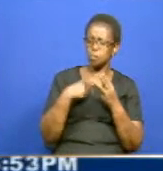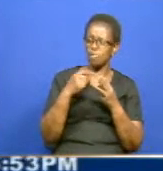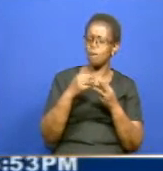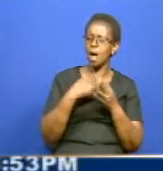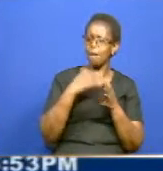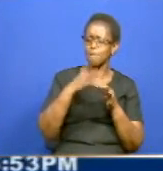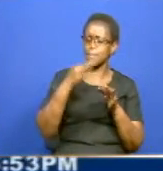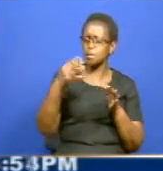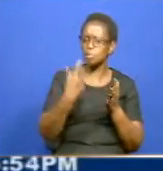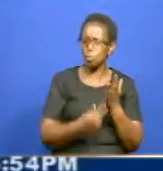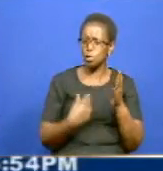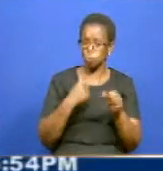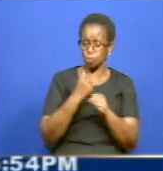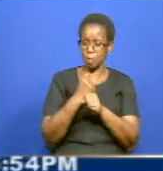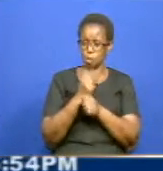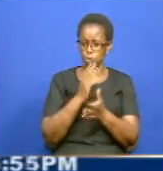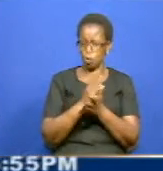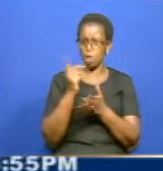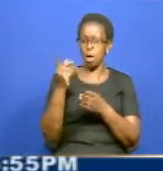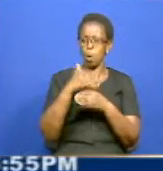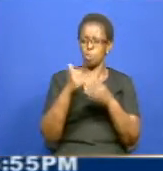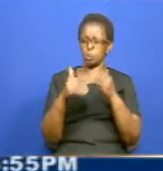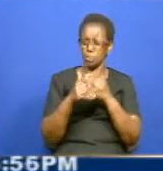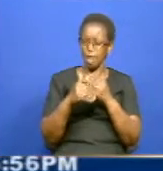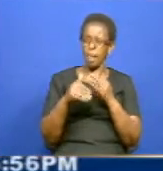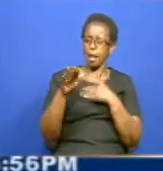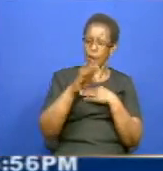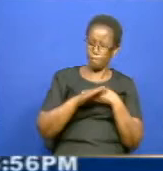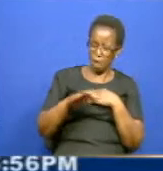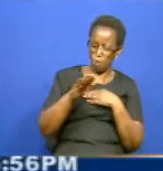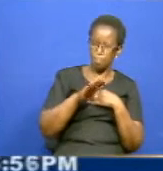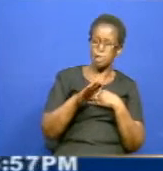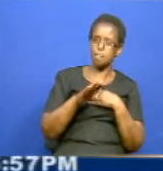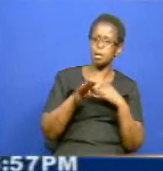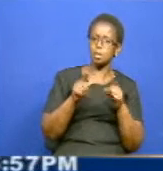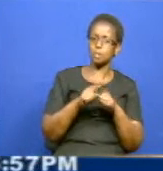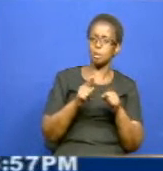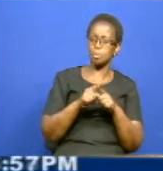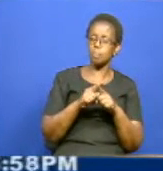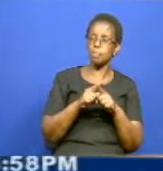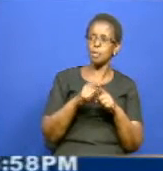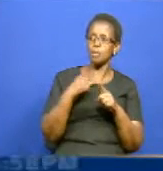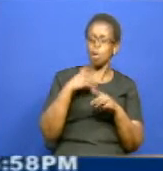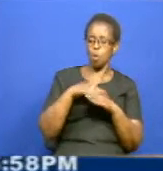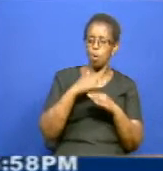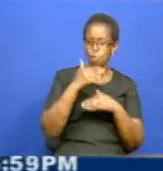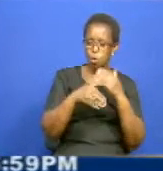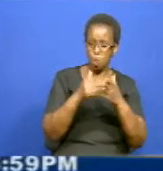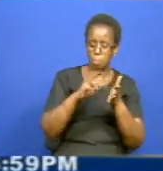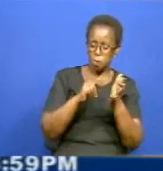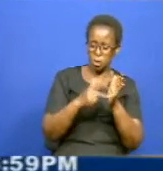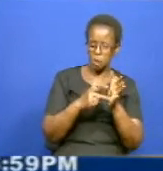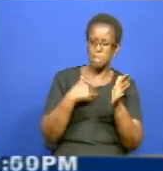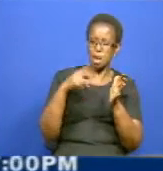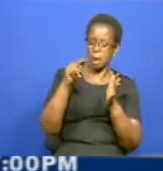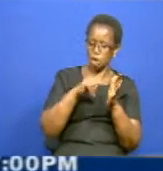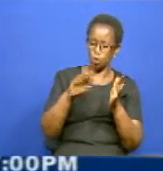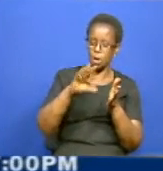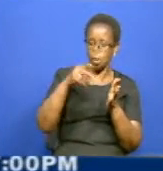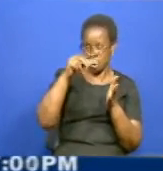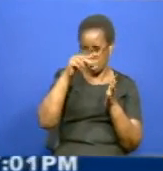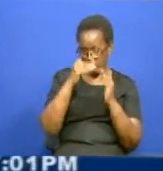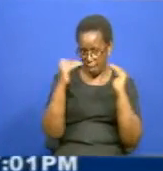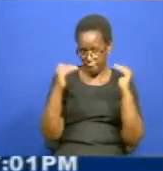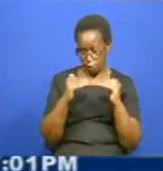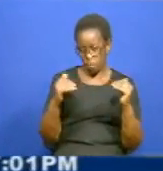ensure the construction environment as well as ongoing projects at national and county levels will not stall